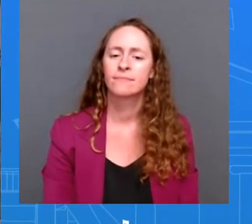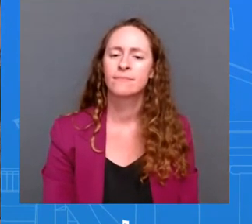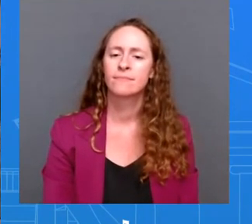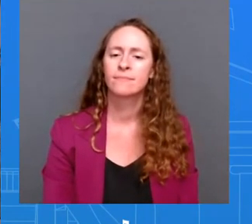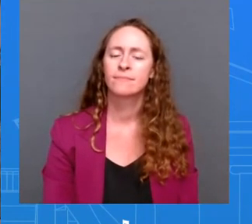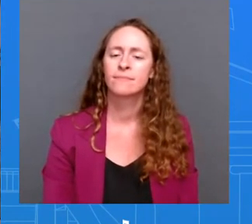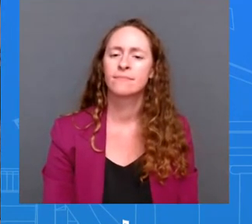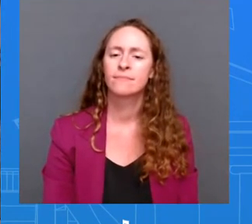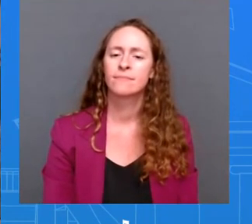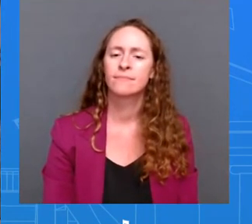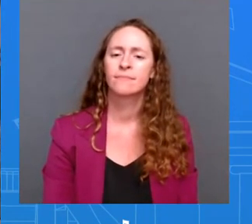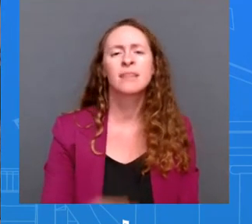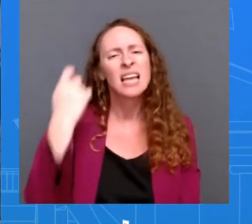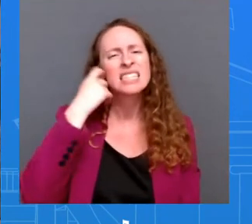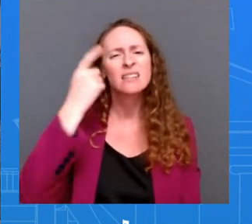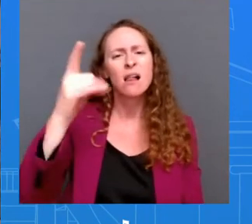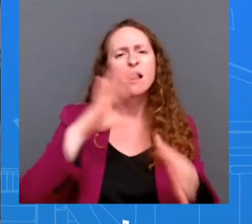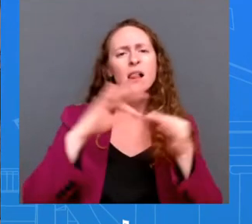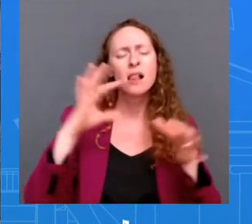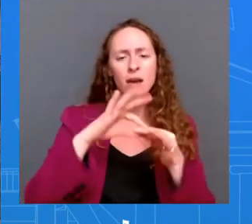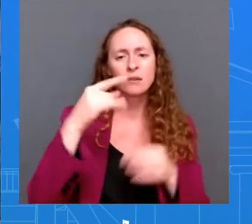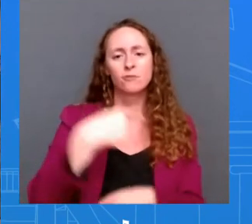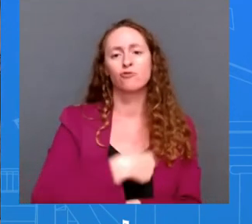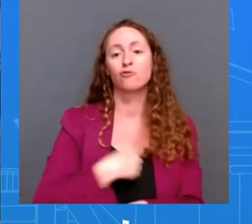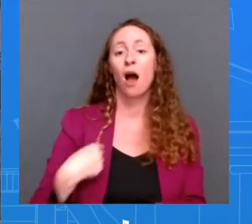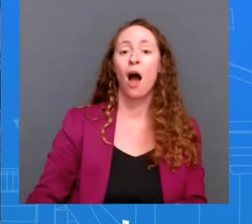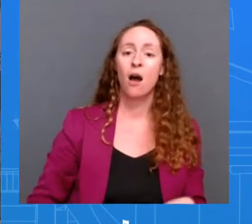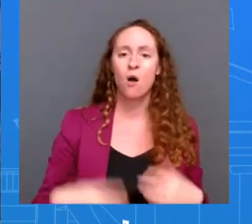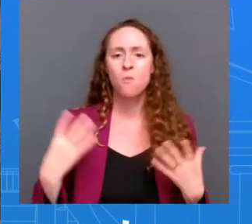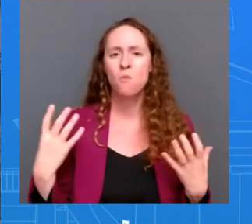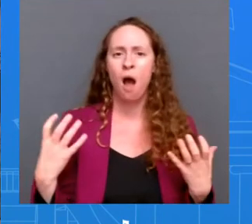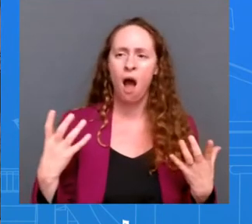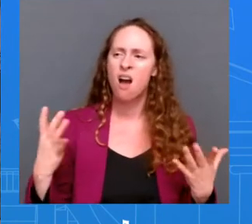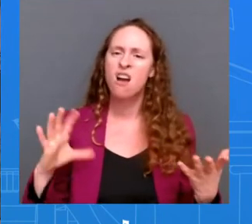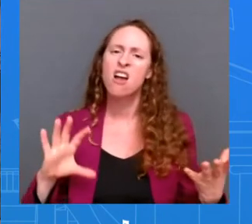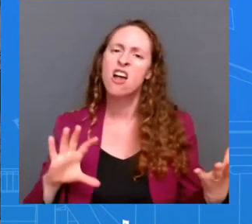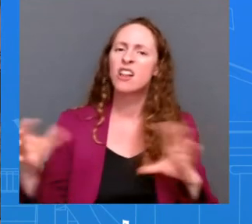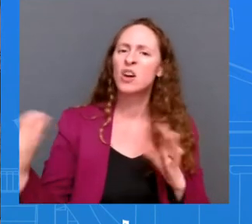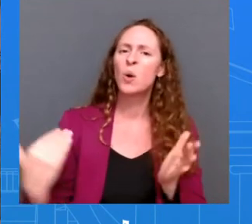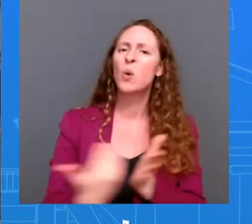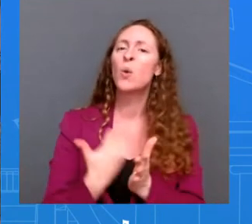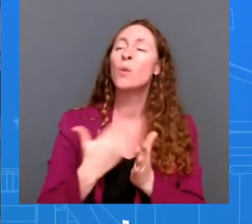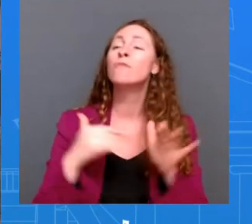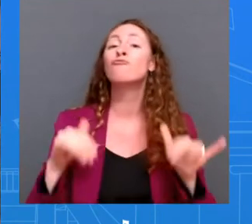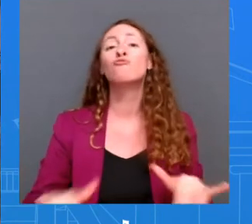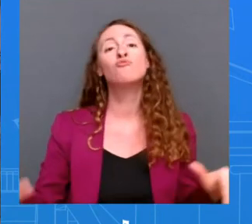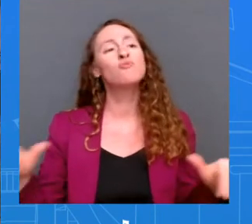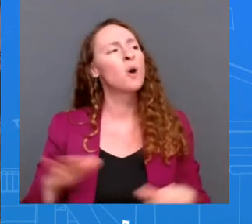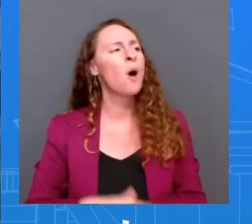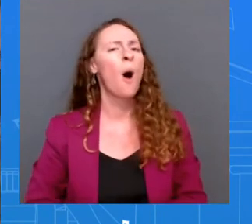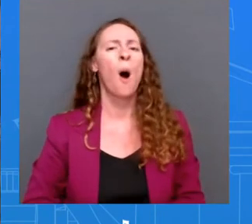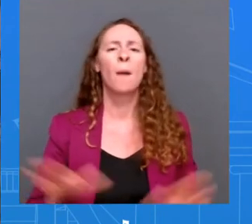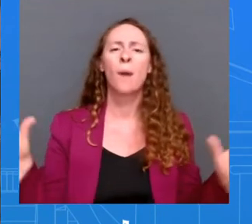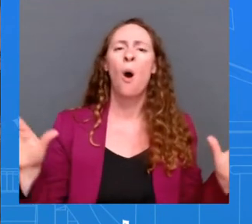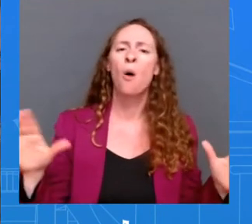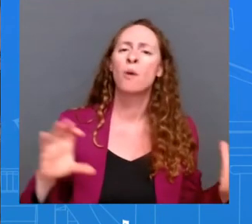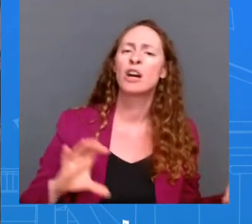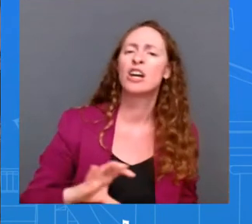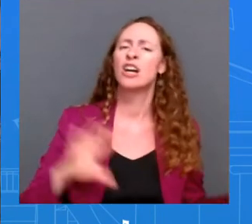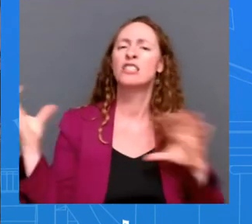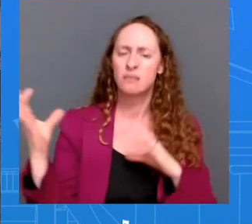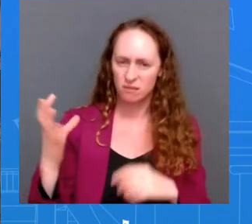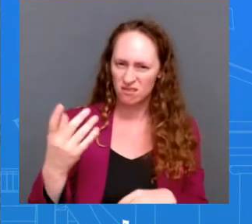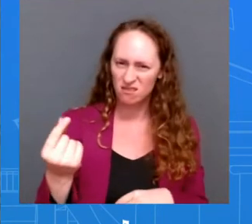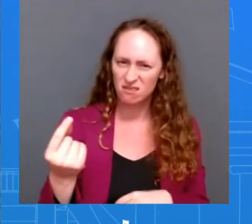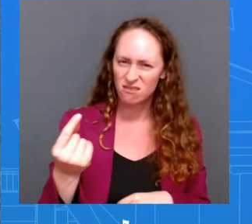a new normal. Could you elaborate on that? How do you see what they exactly want to achieve by creating this